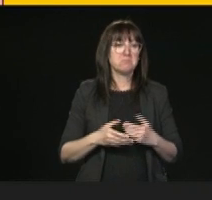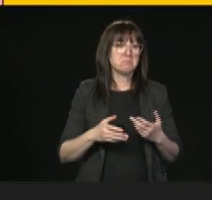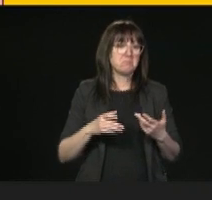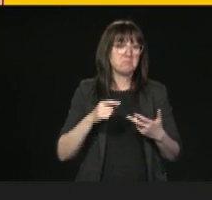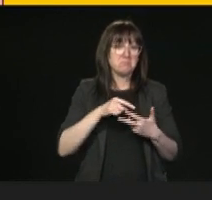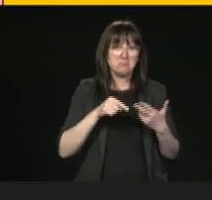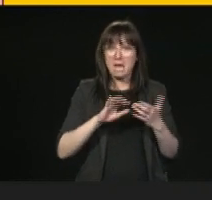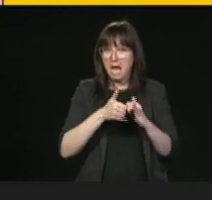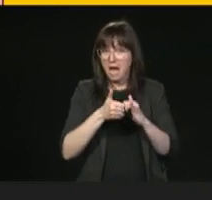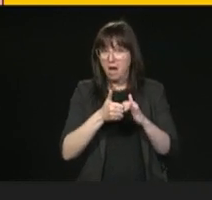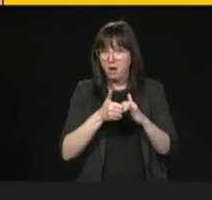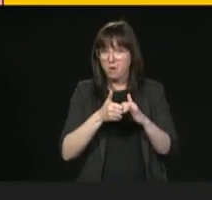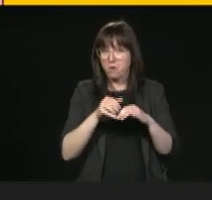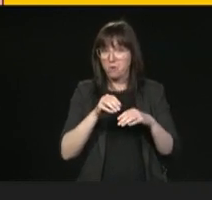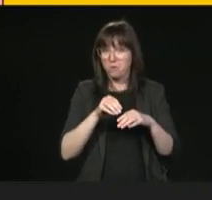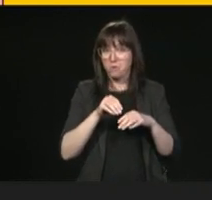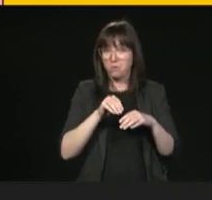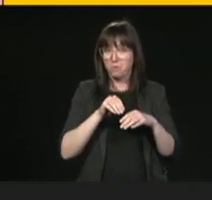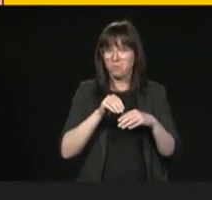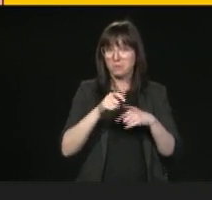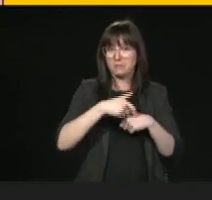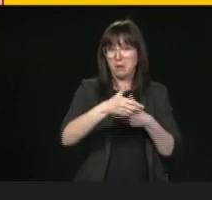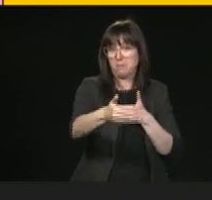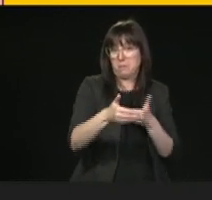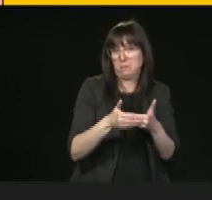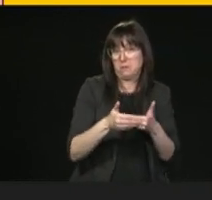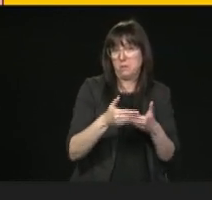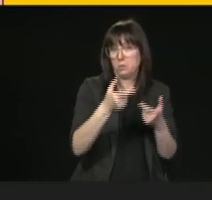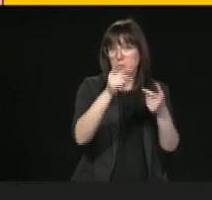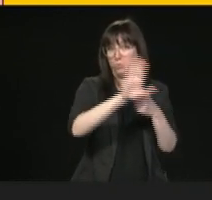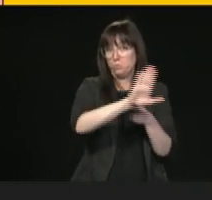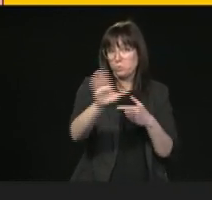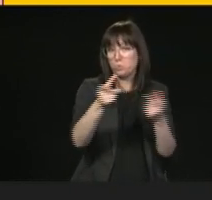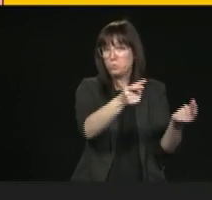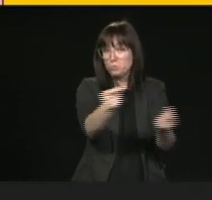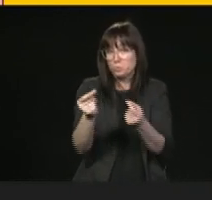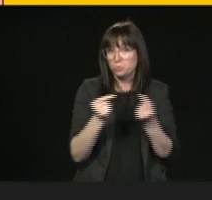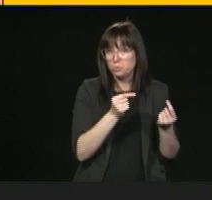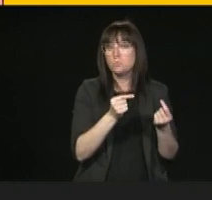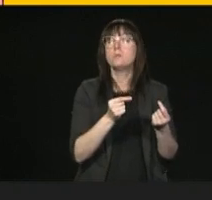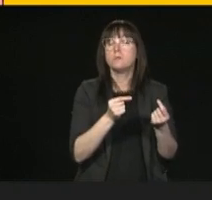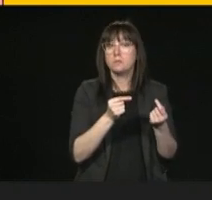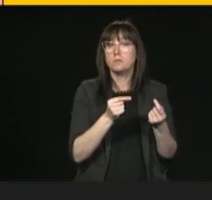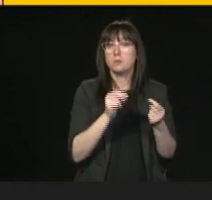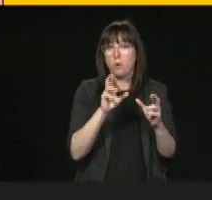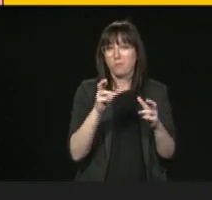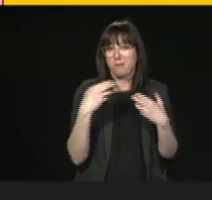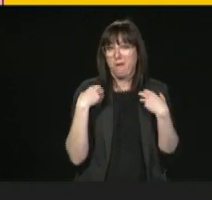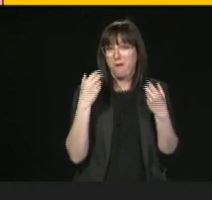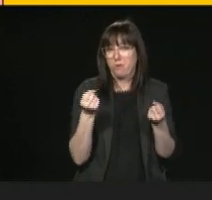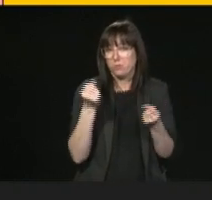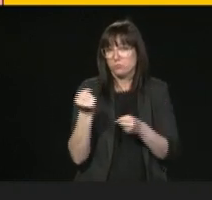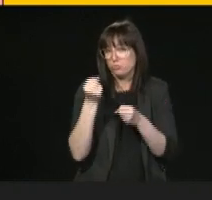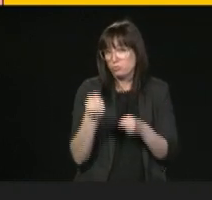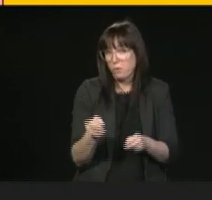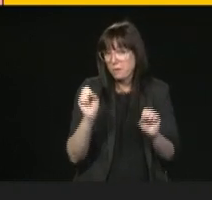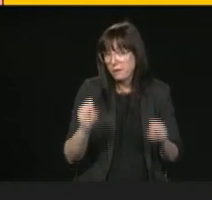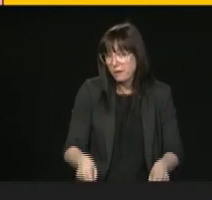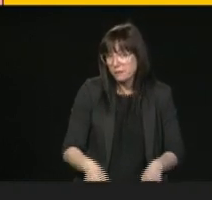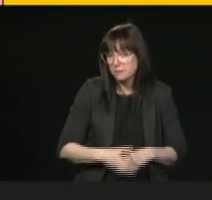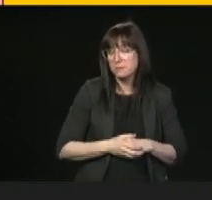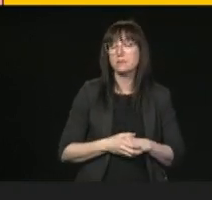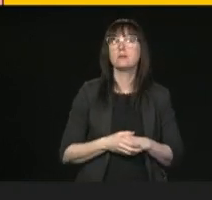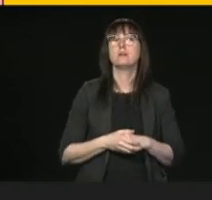it with the best health outcomes for Canadians. And then our job as a government is